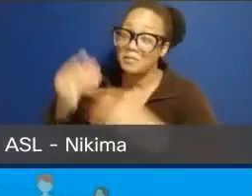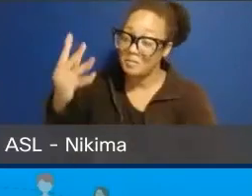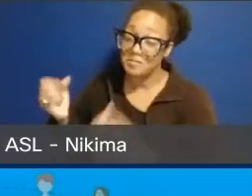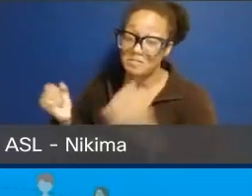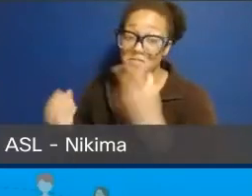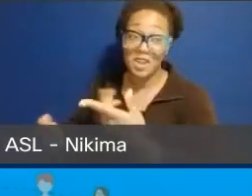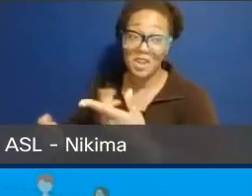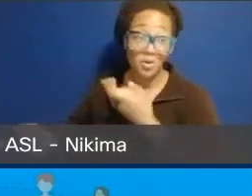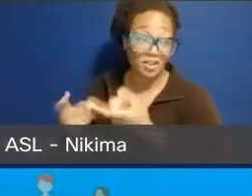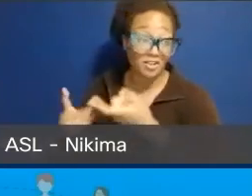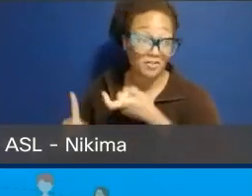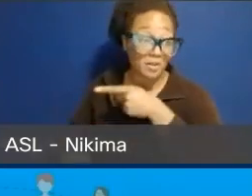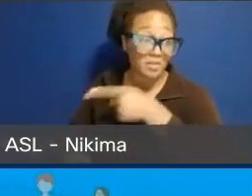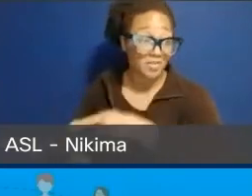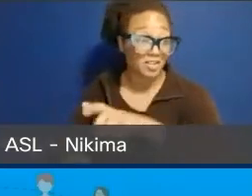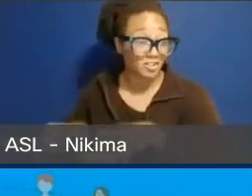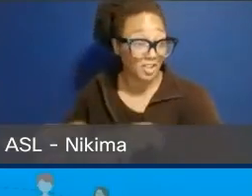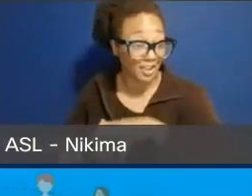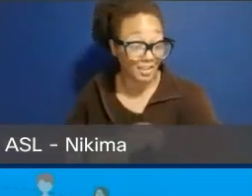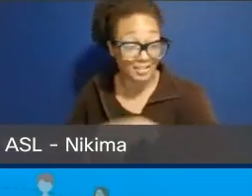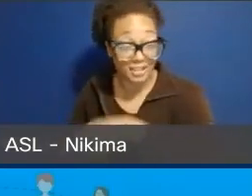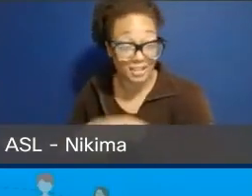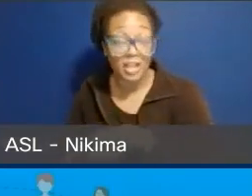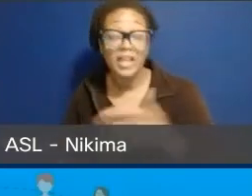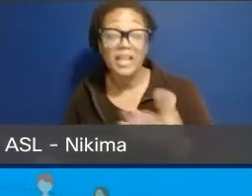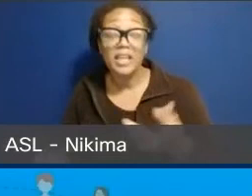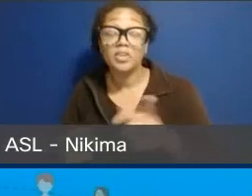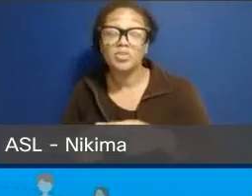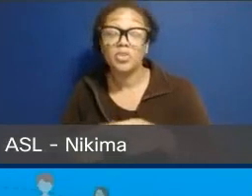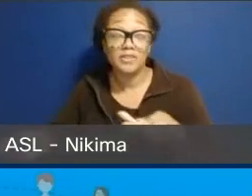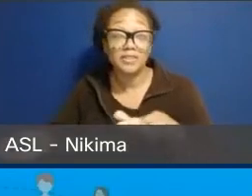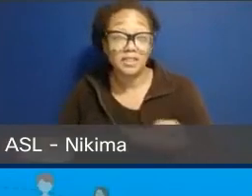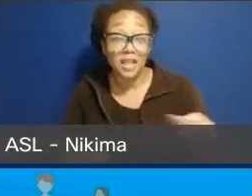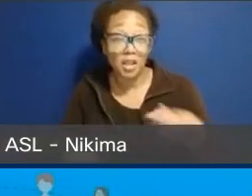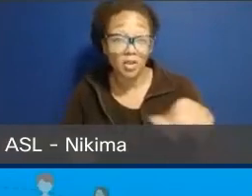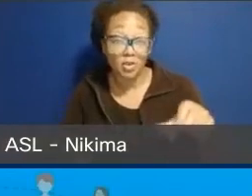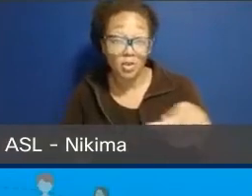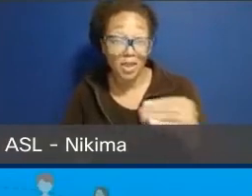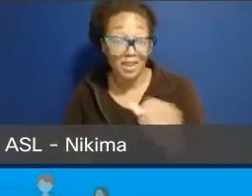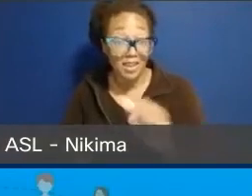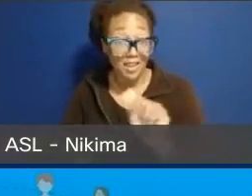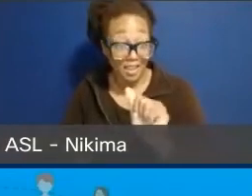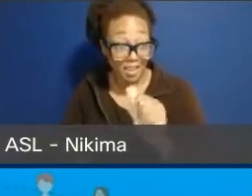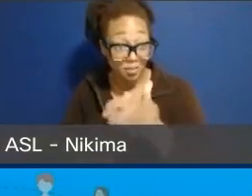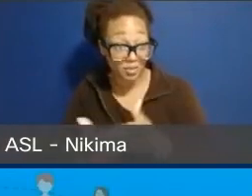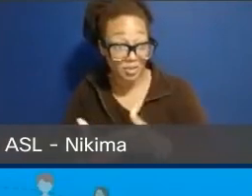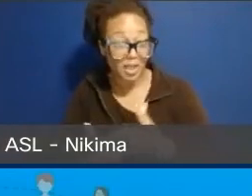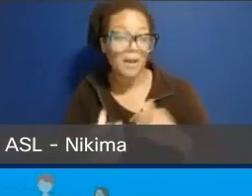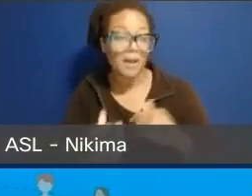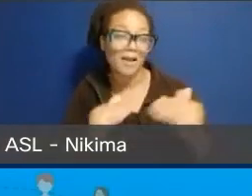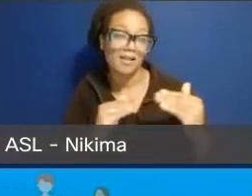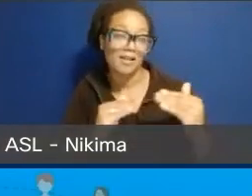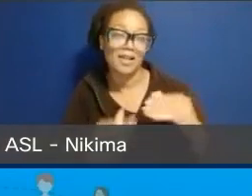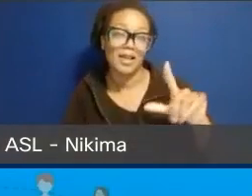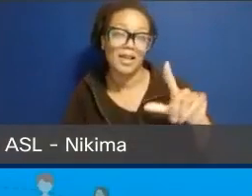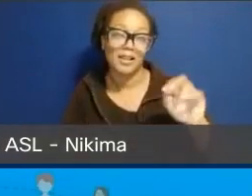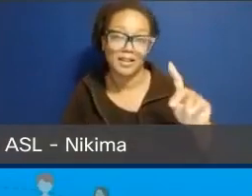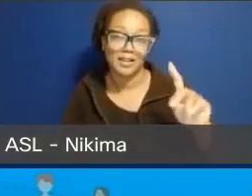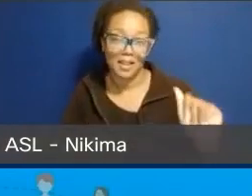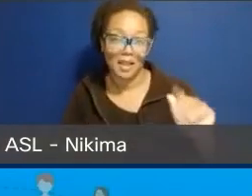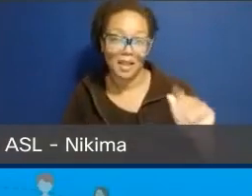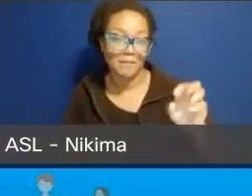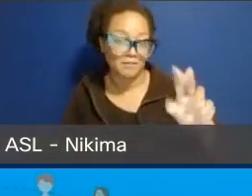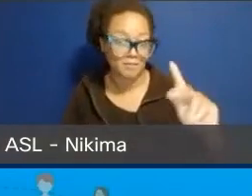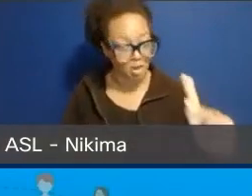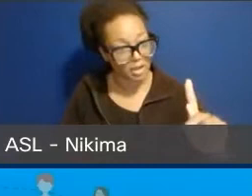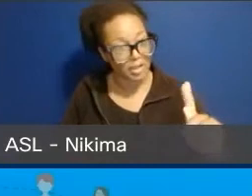the chat. And here to facilitate the Q&A portion of the program is my colleague, Linda Burke, Partnership Specialist from the New